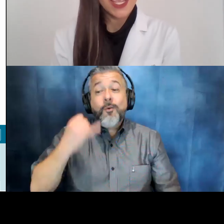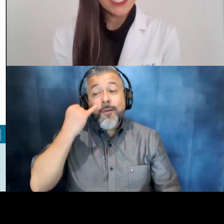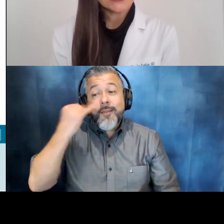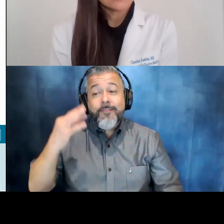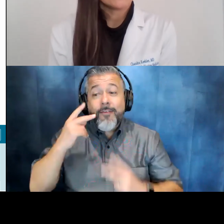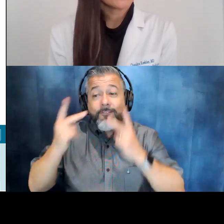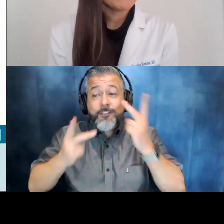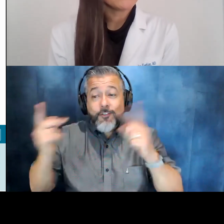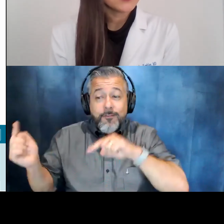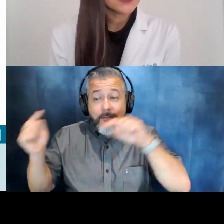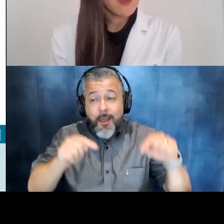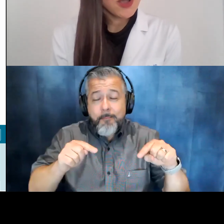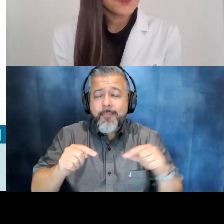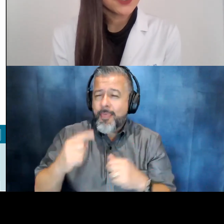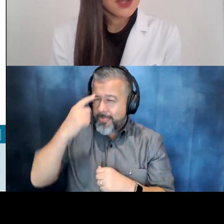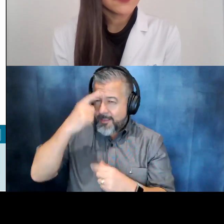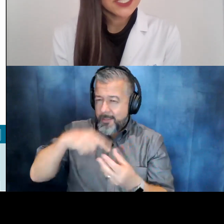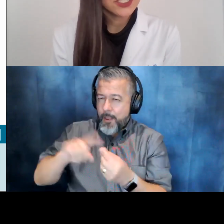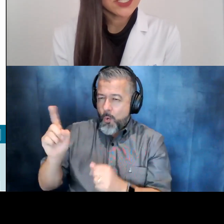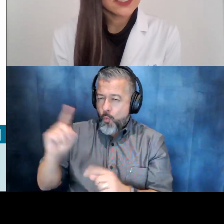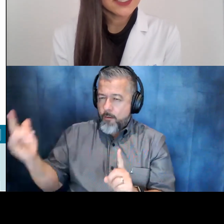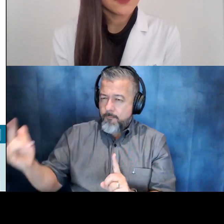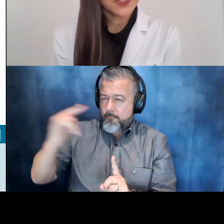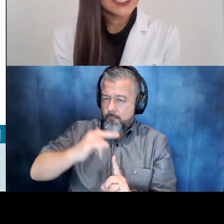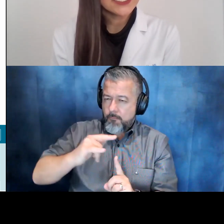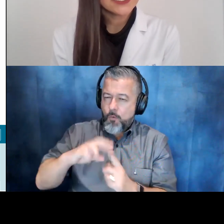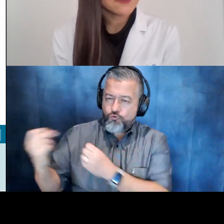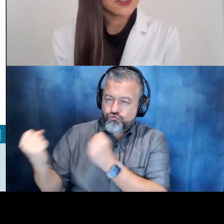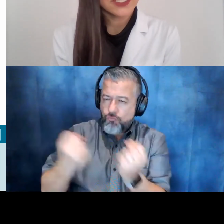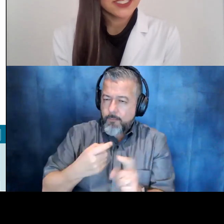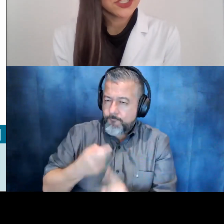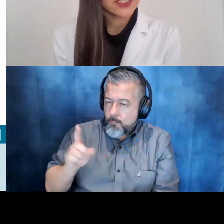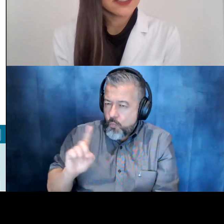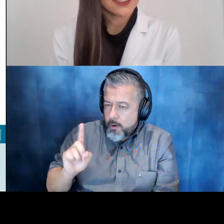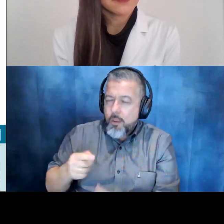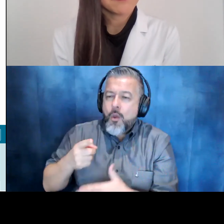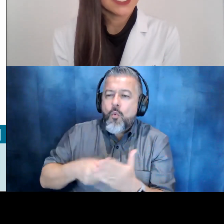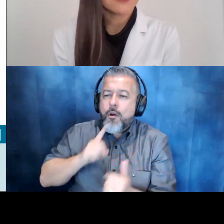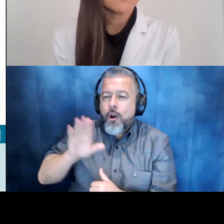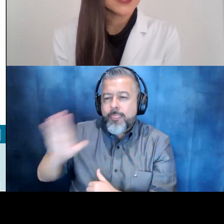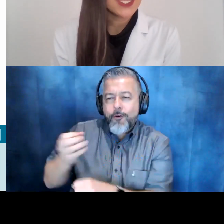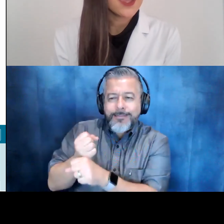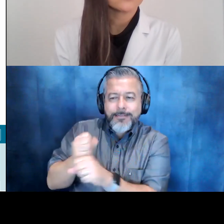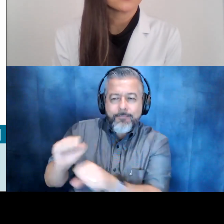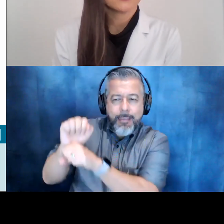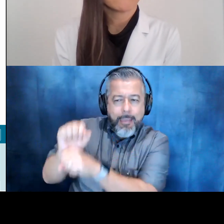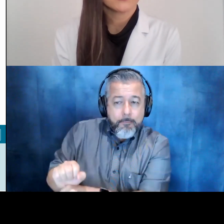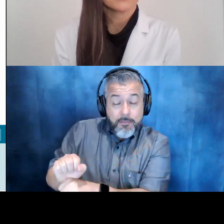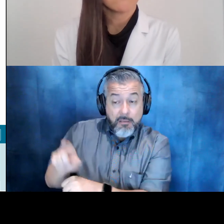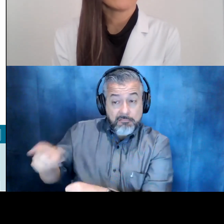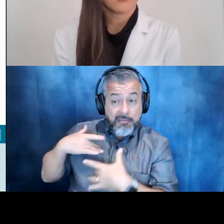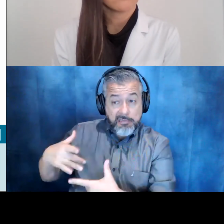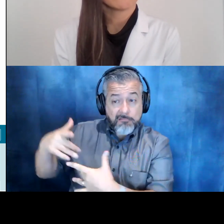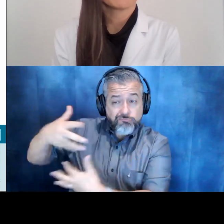habits. These can be really awkward conversations and really difficult decisions because everybody has a